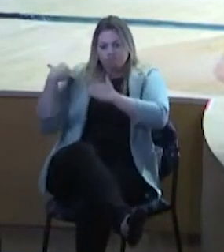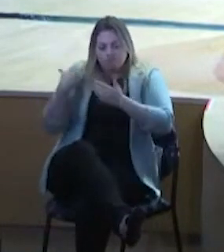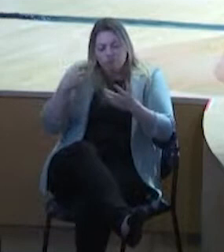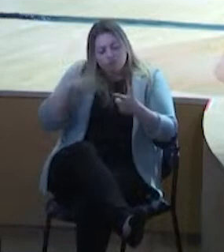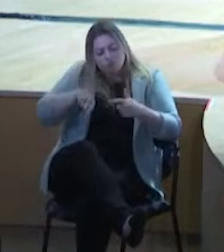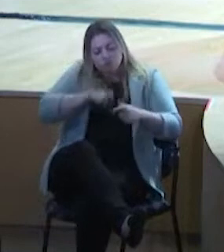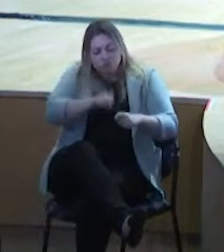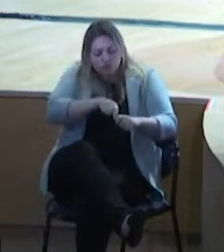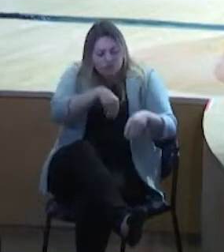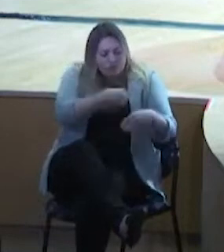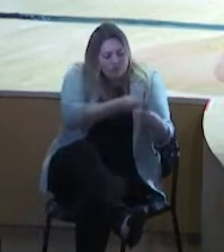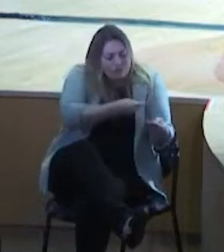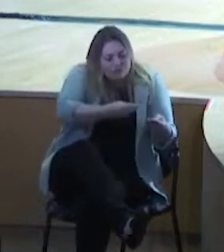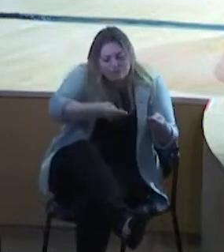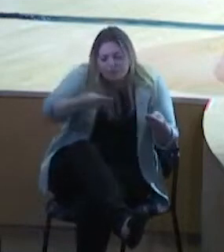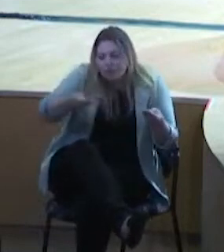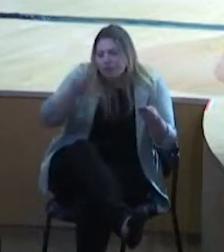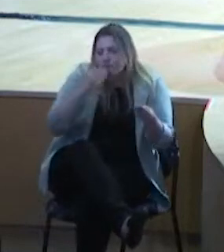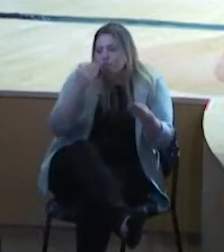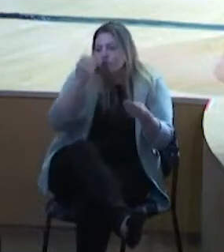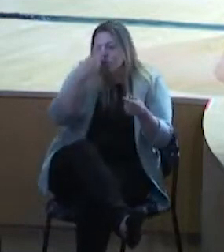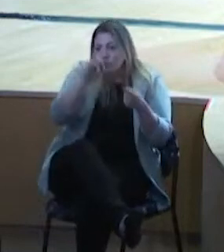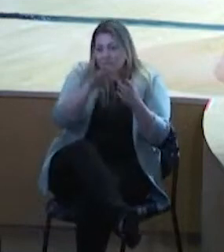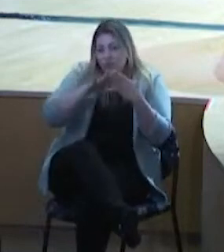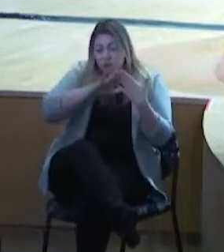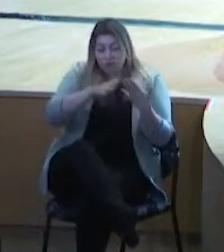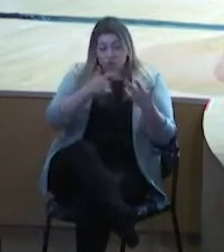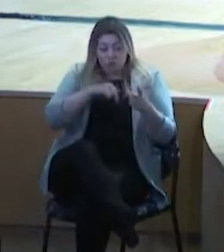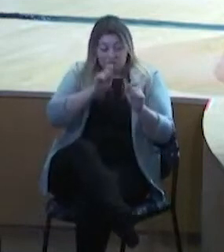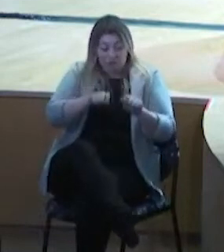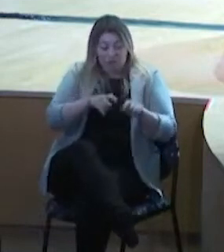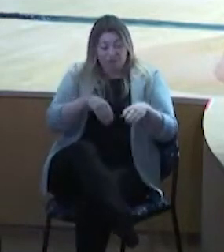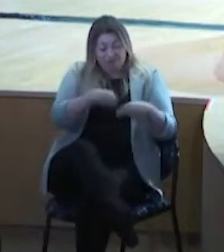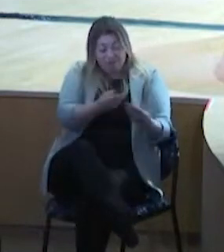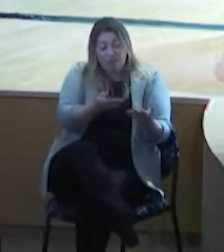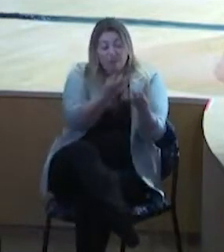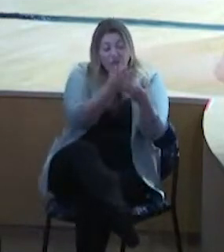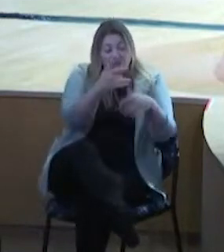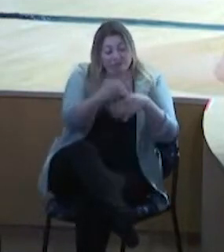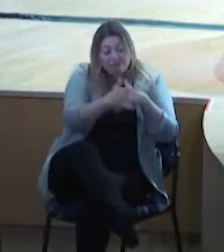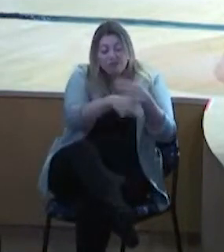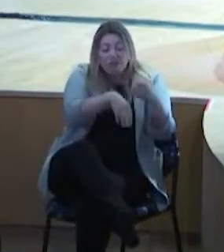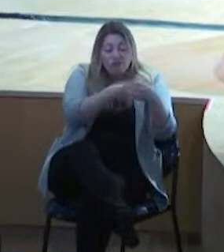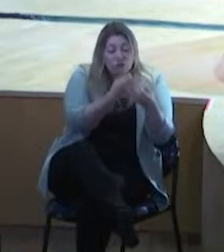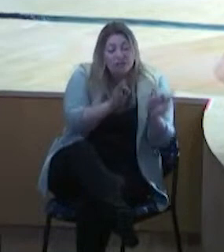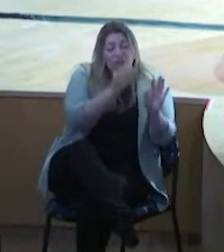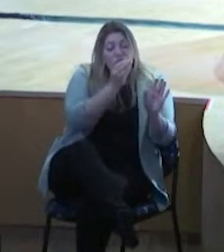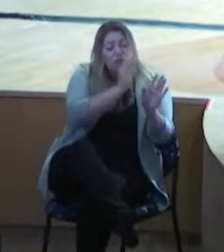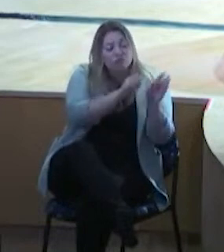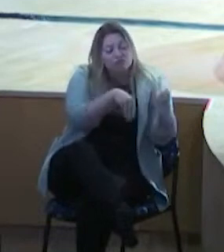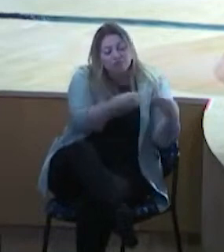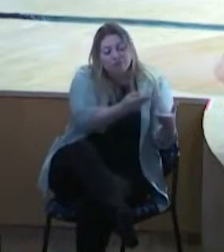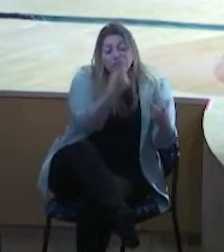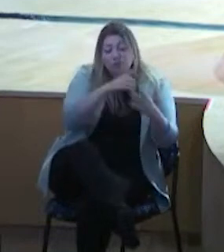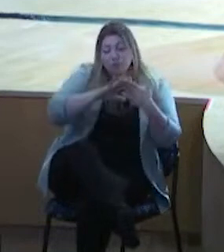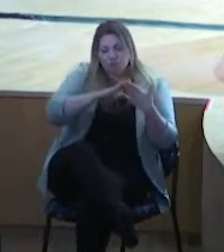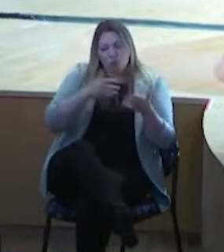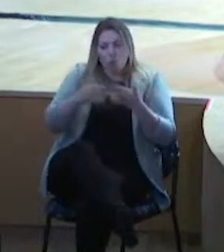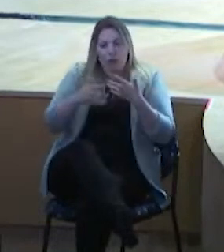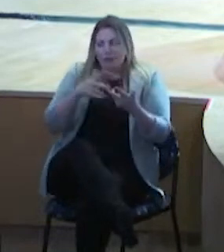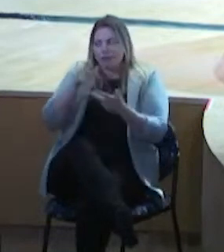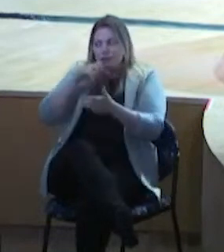community. And we were able to just give free food to our community to supplement whatever wasn't coming in on the